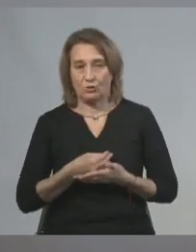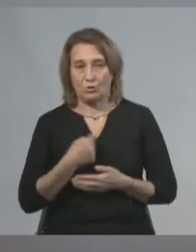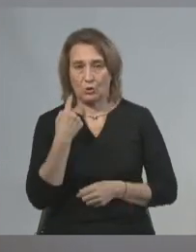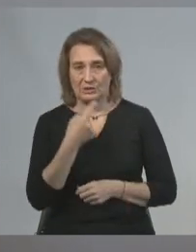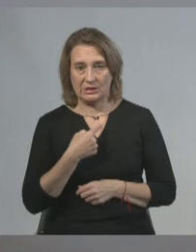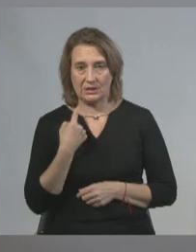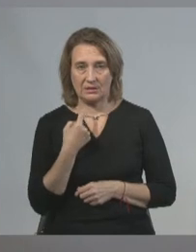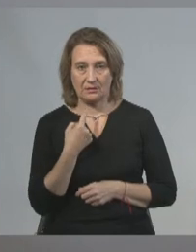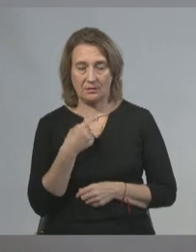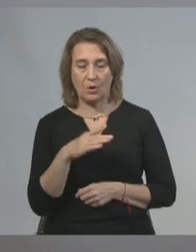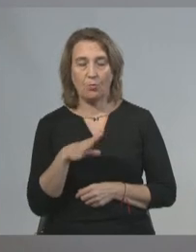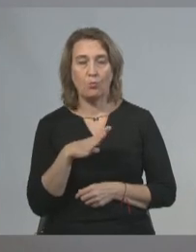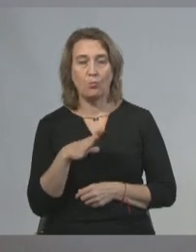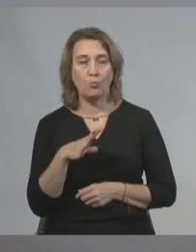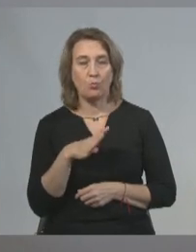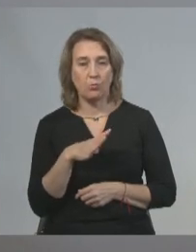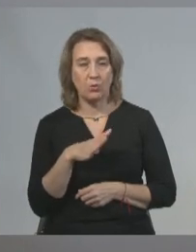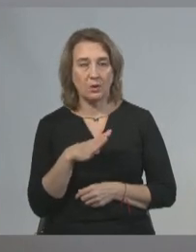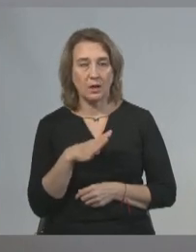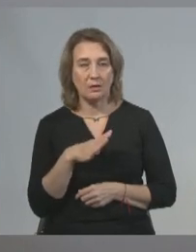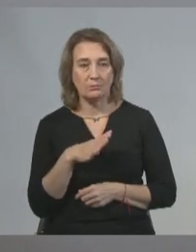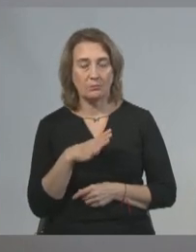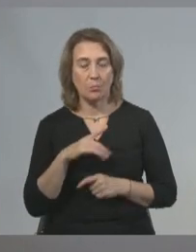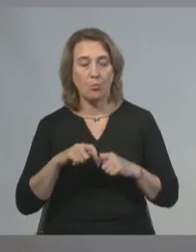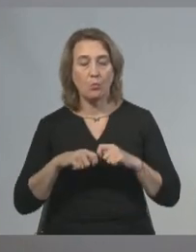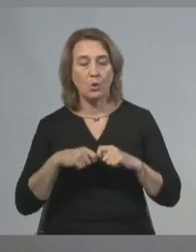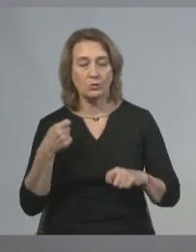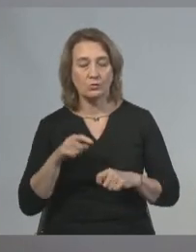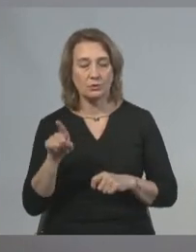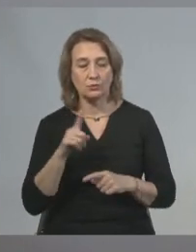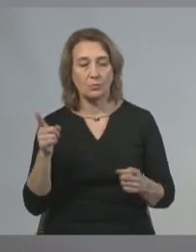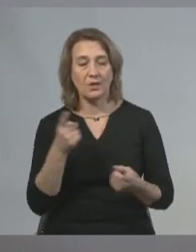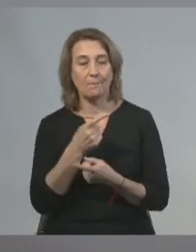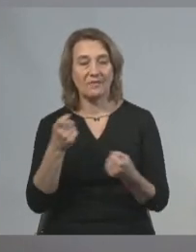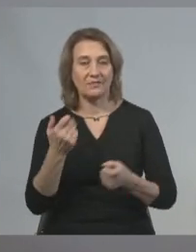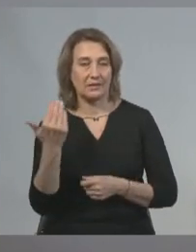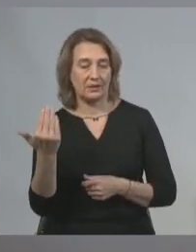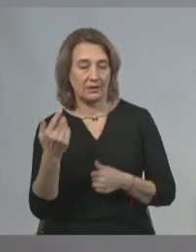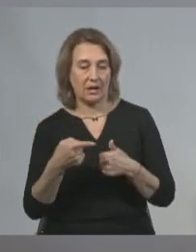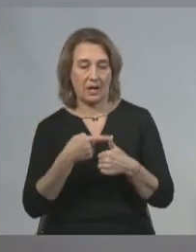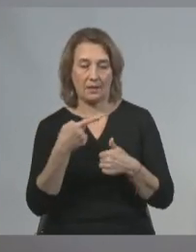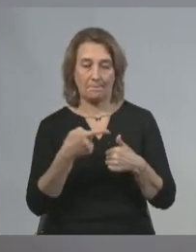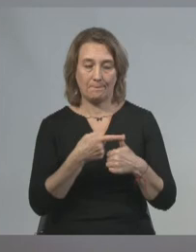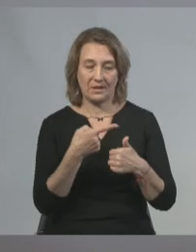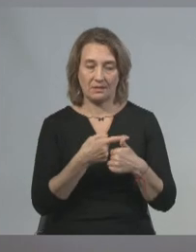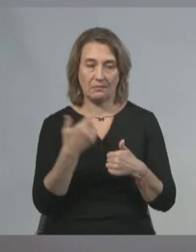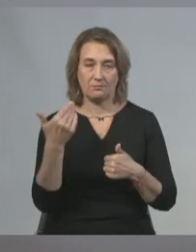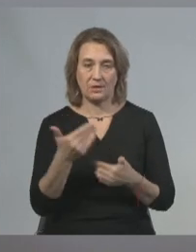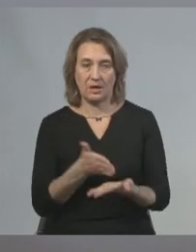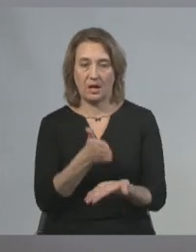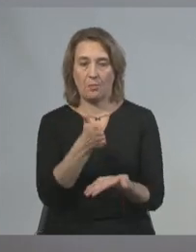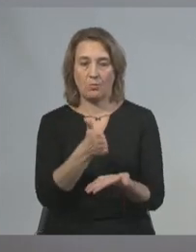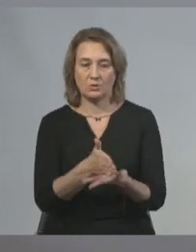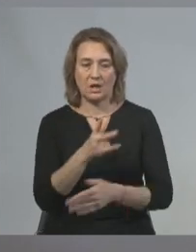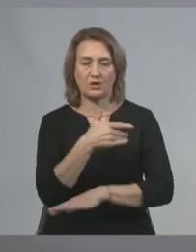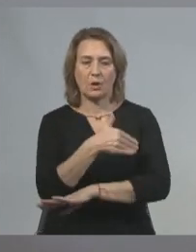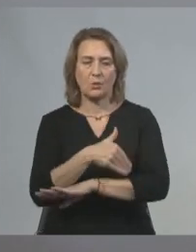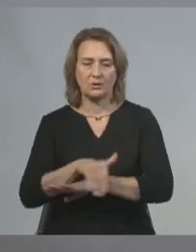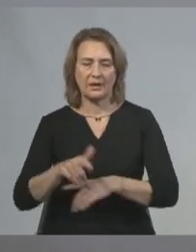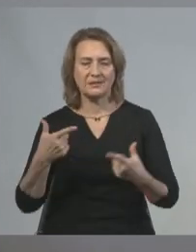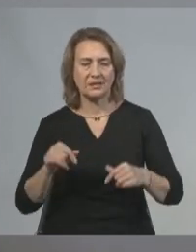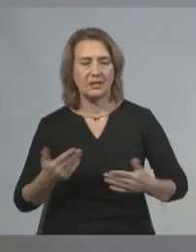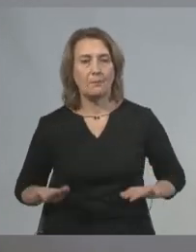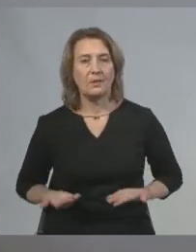names uh their address their backgrounds but uh everything was based on on